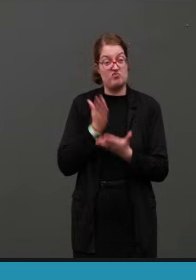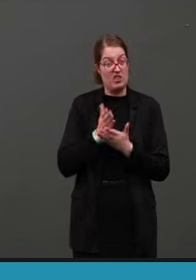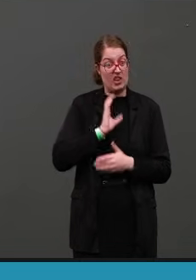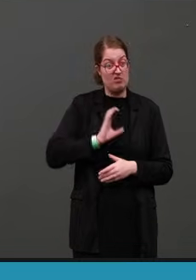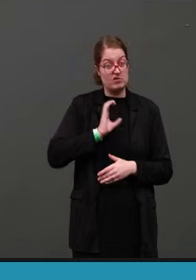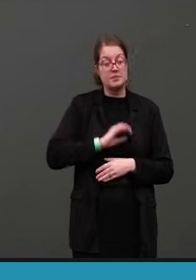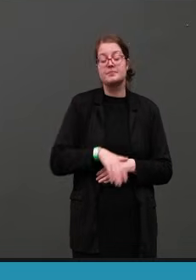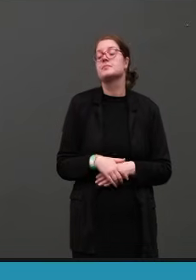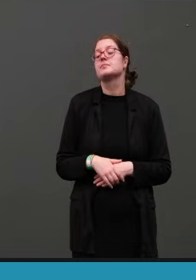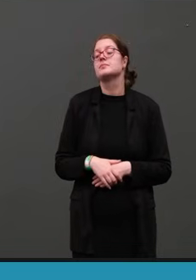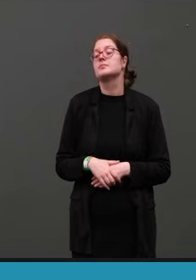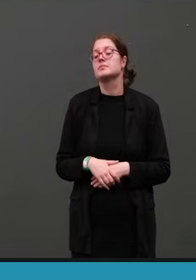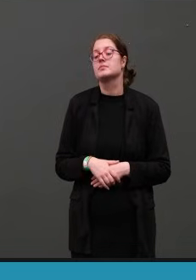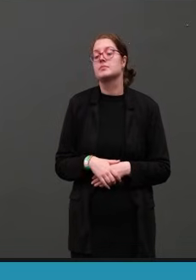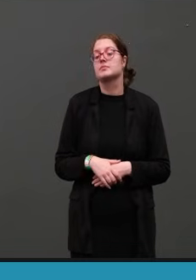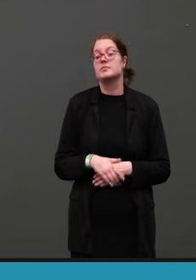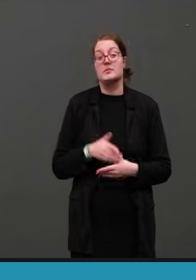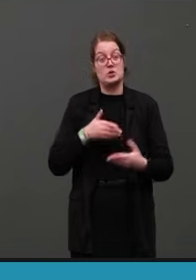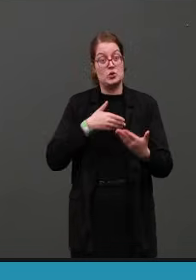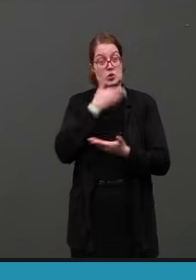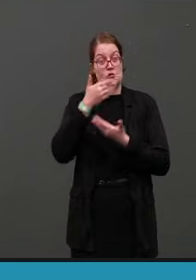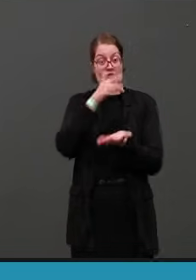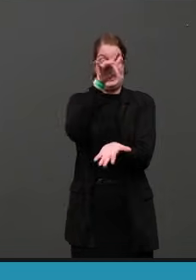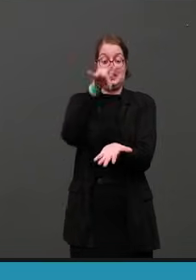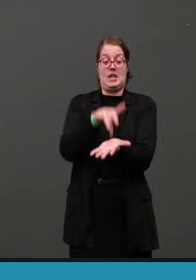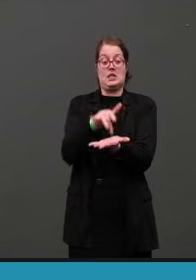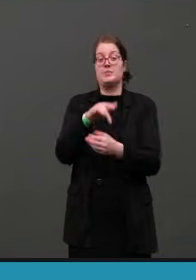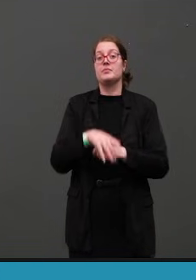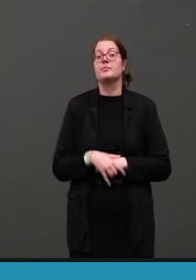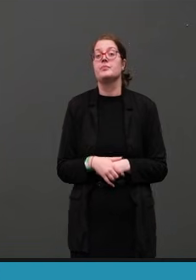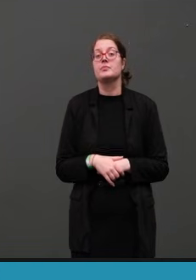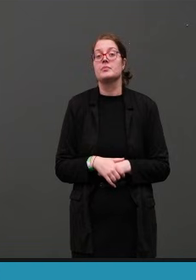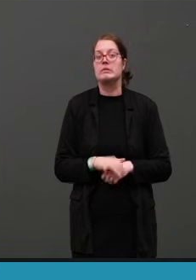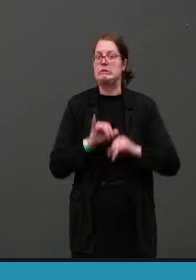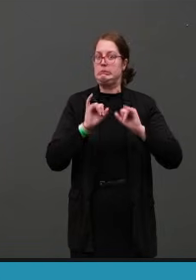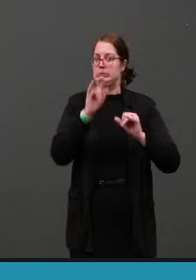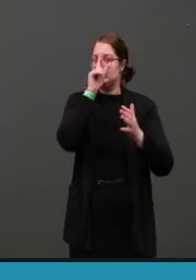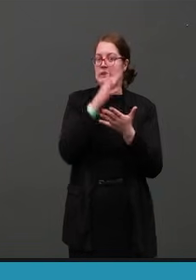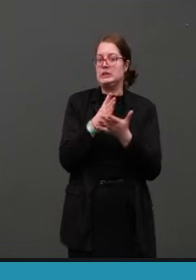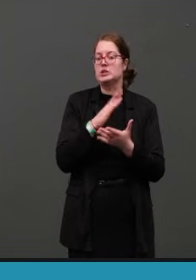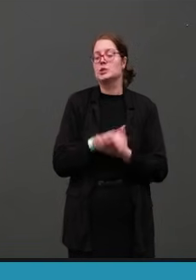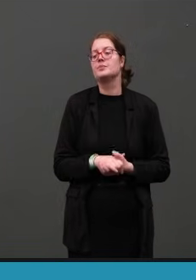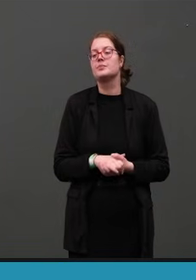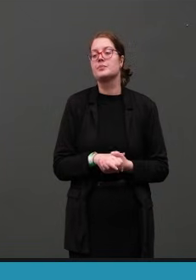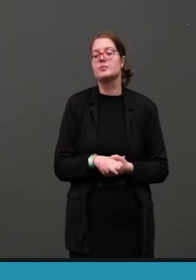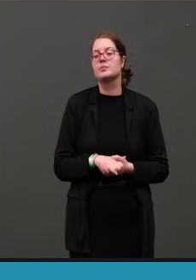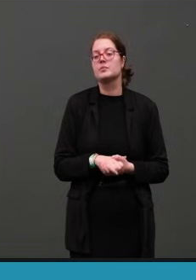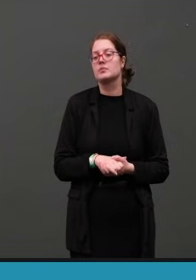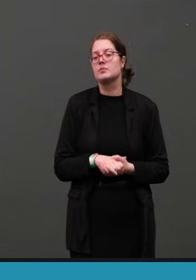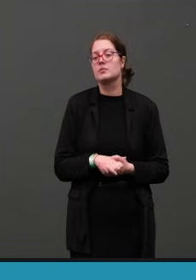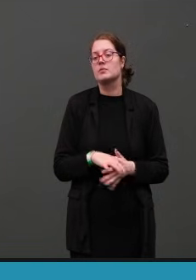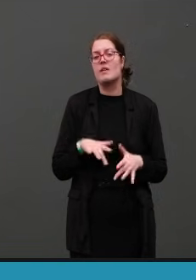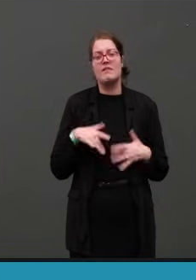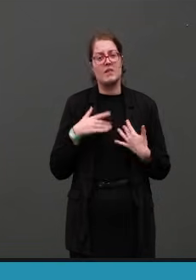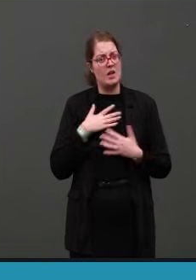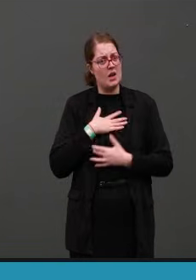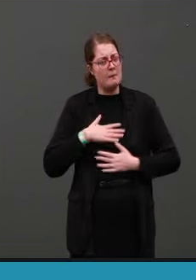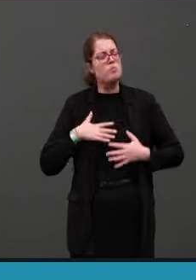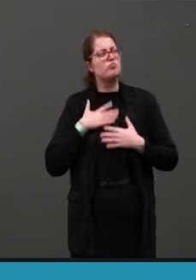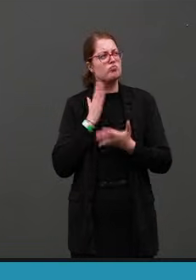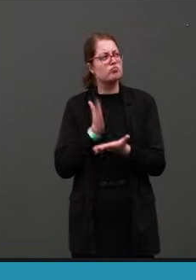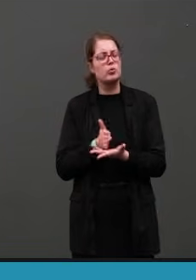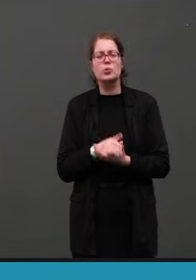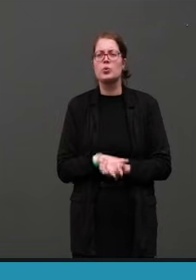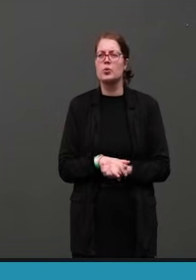the center of a story, making bad decisions that feel emotionally true